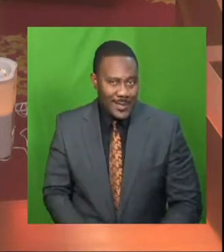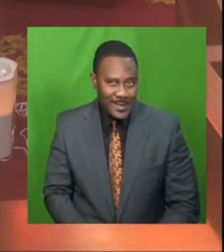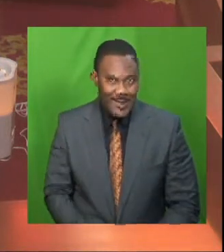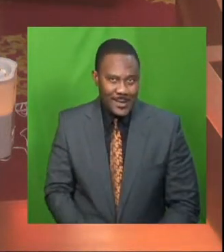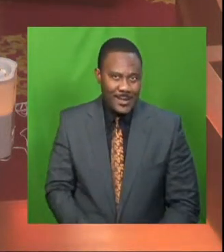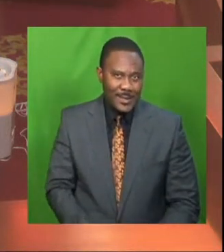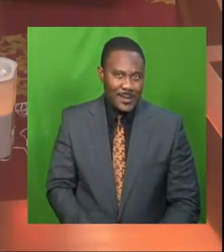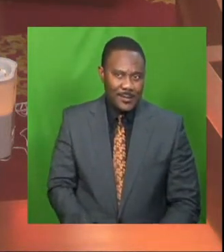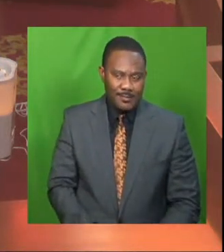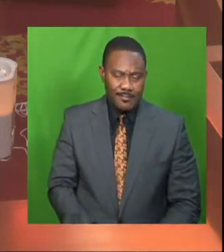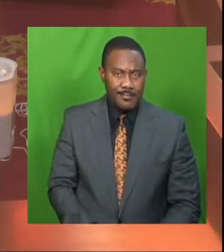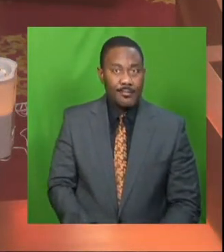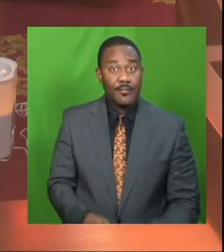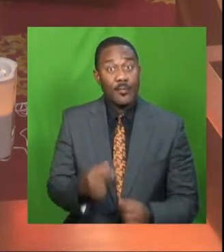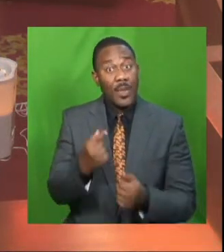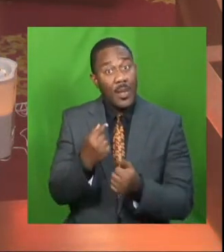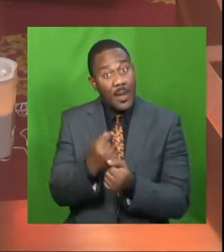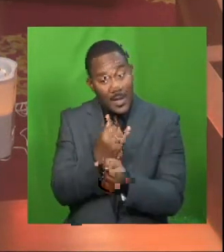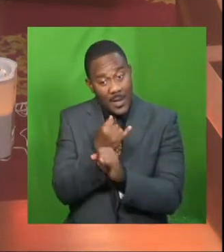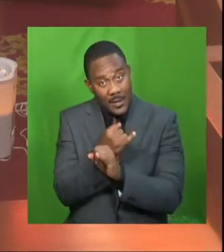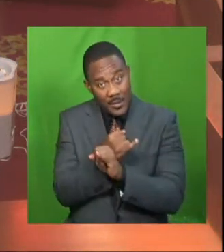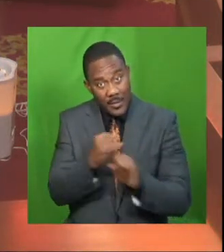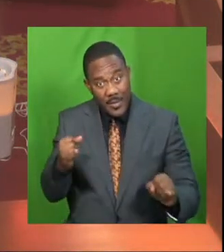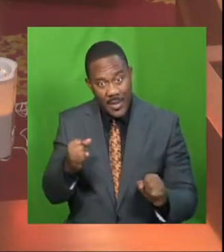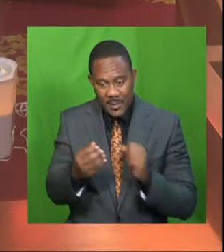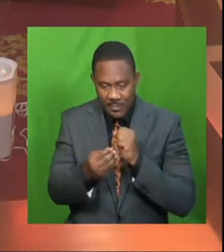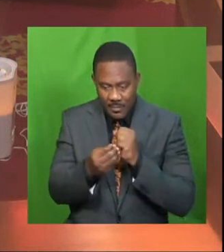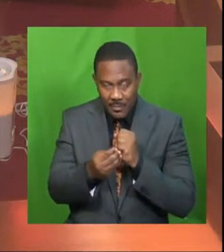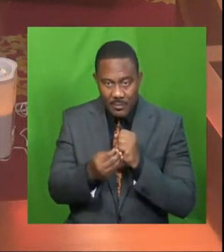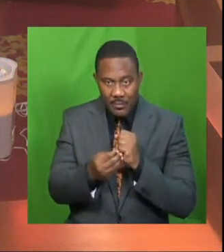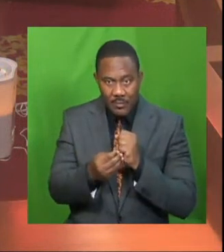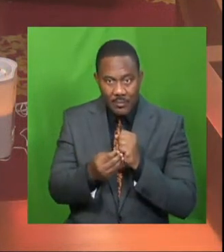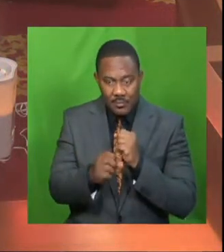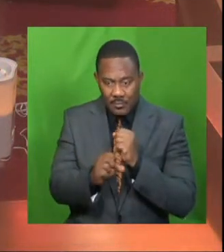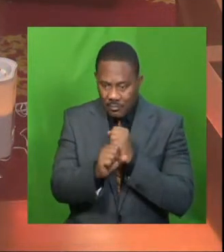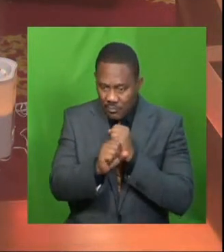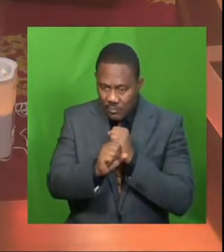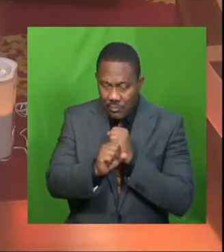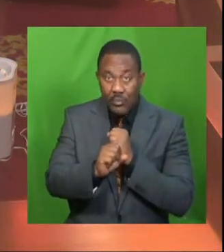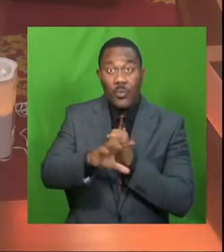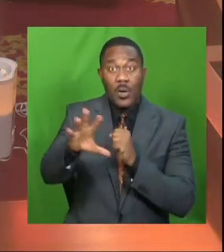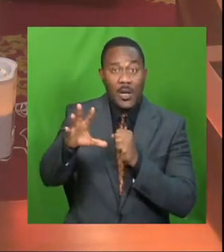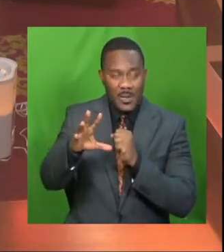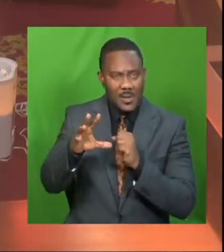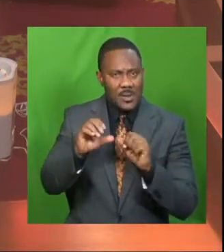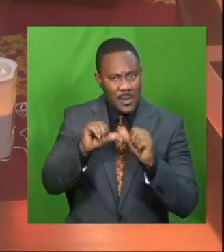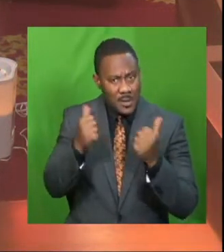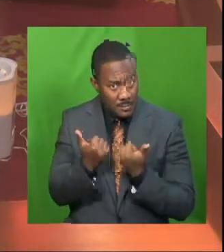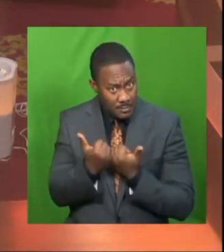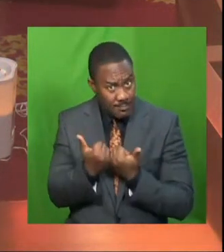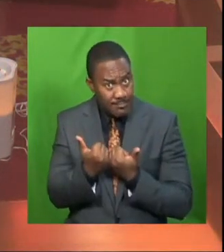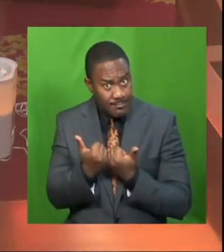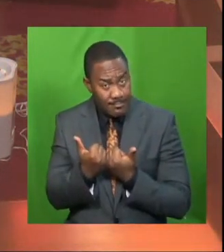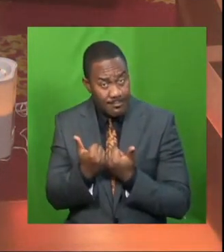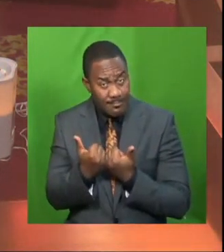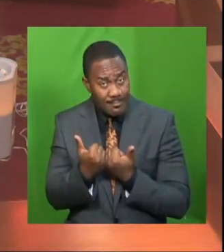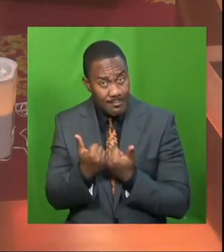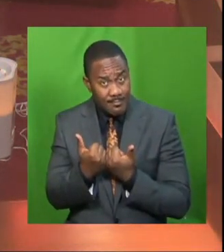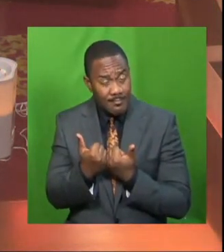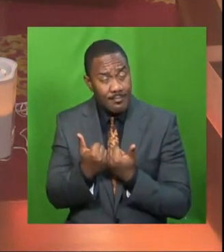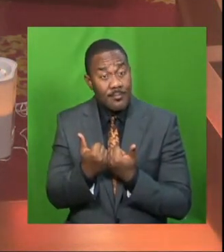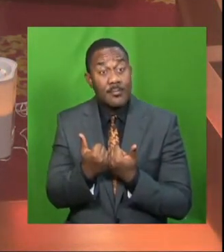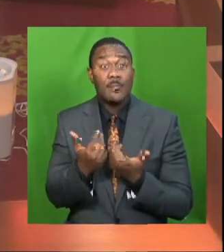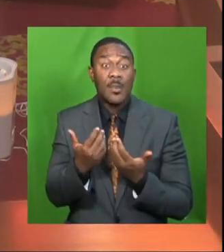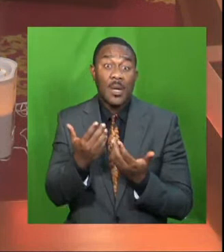the Ghana Independent Broadcasters Association, the Bank of Ghana, Gaming Commission, Facebook, and so on and associates. Those who have